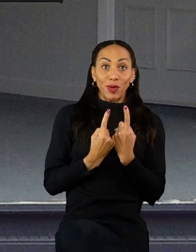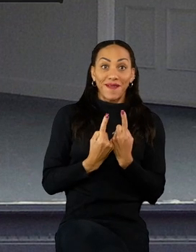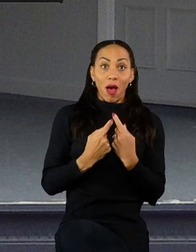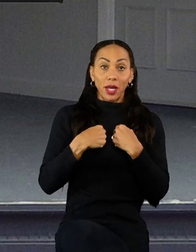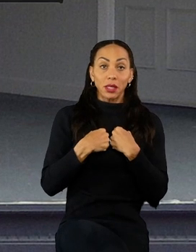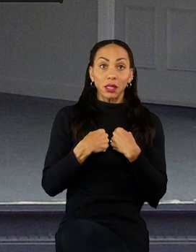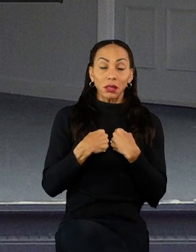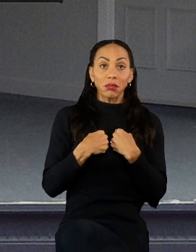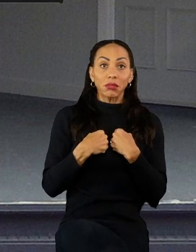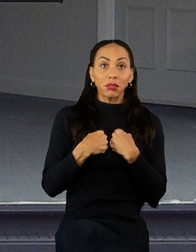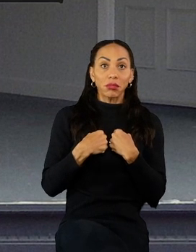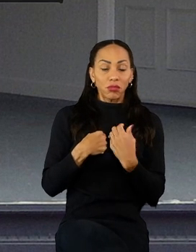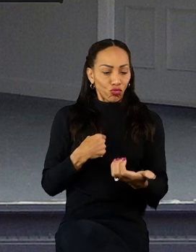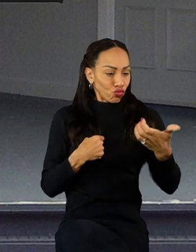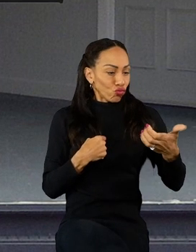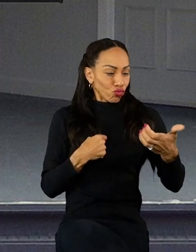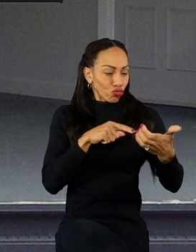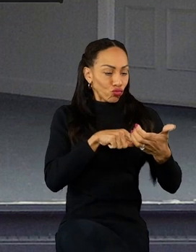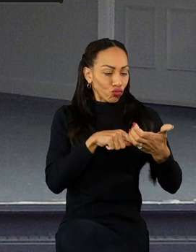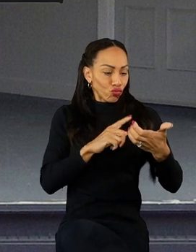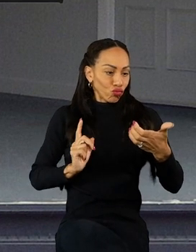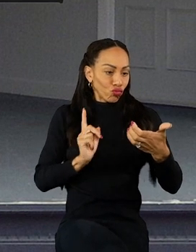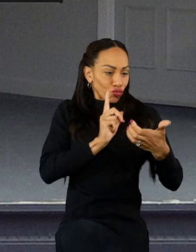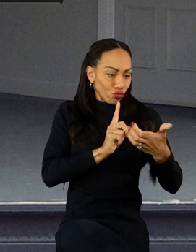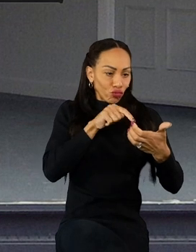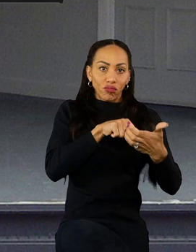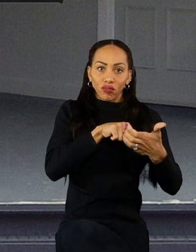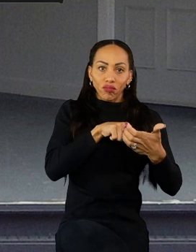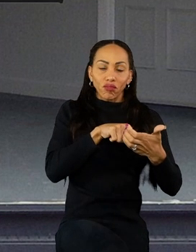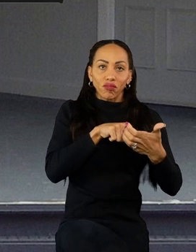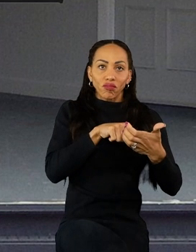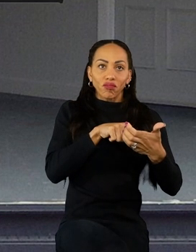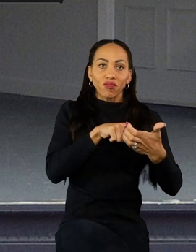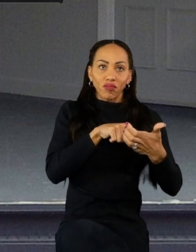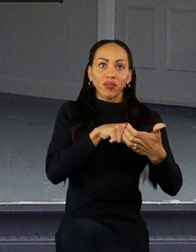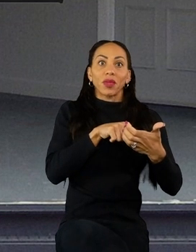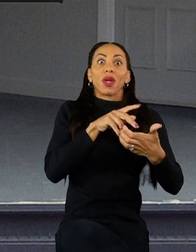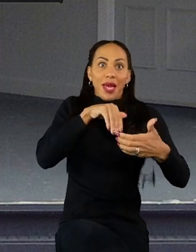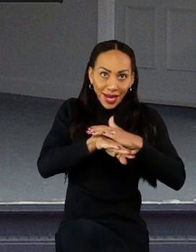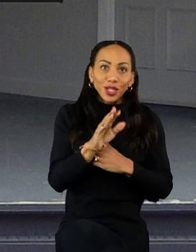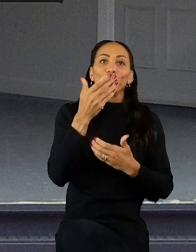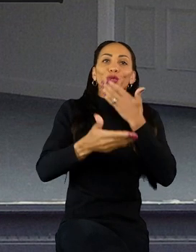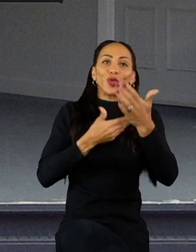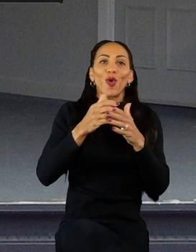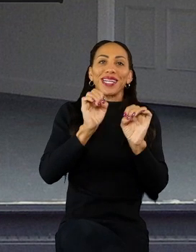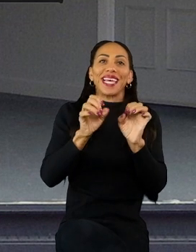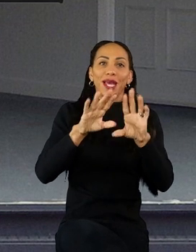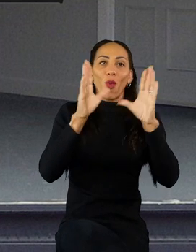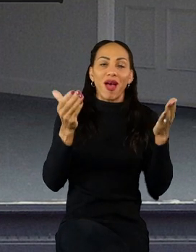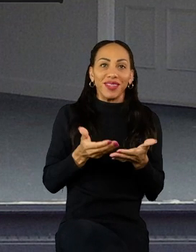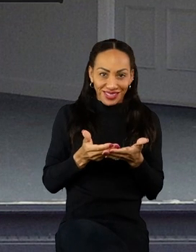using their own device or whatever device they're using, they then step into that visual storytelling